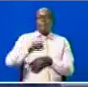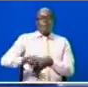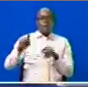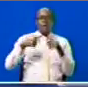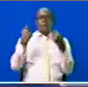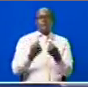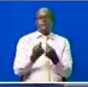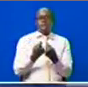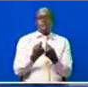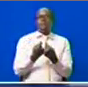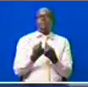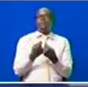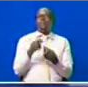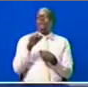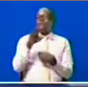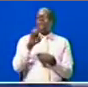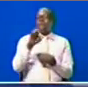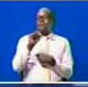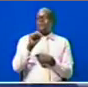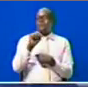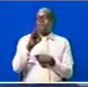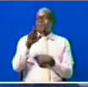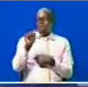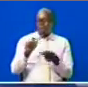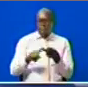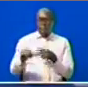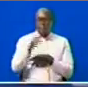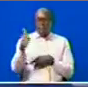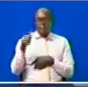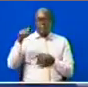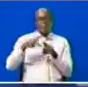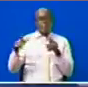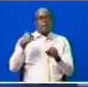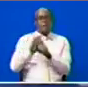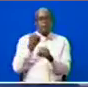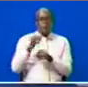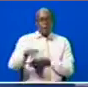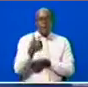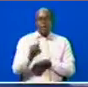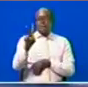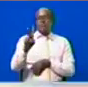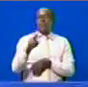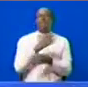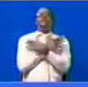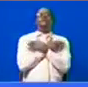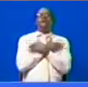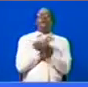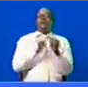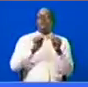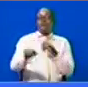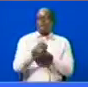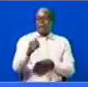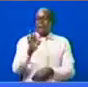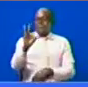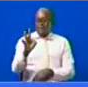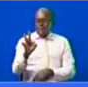the future, for Sekafa, for Chance. And we start to work and we have two friendly games and maybe three more in